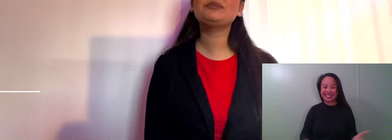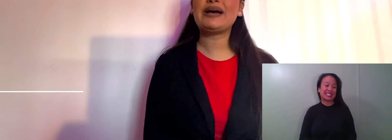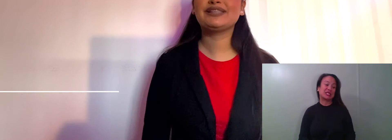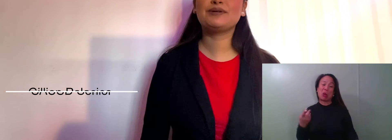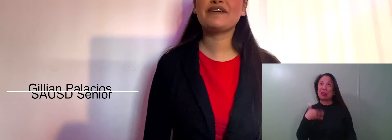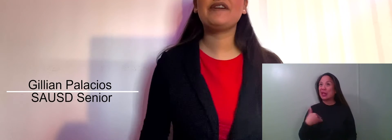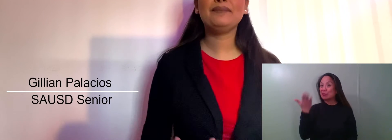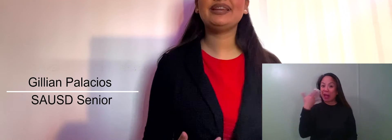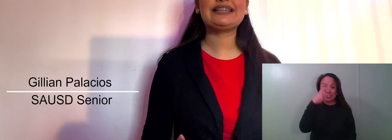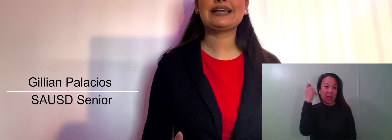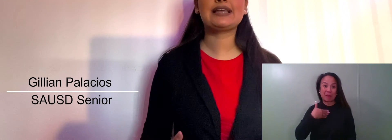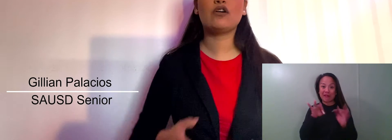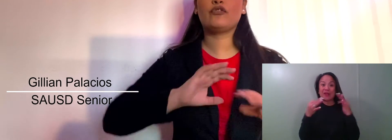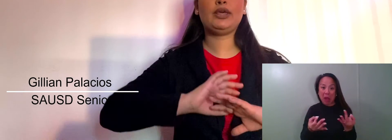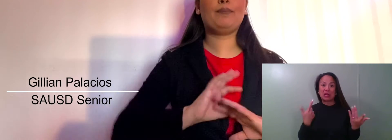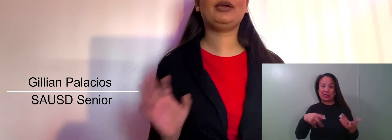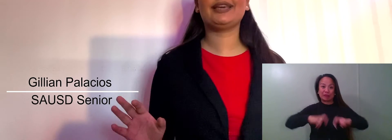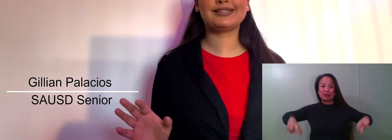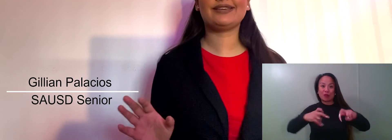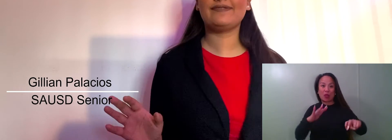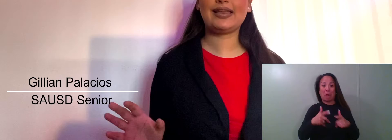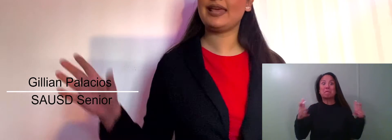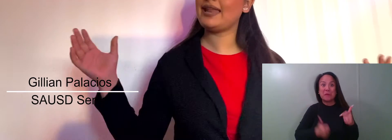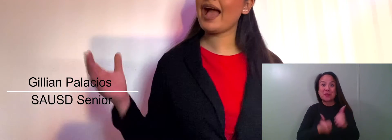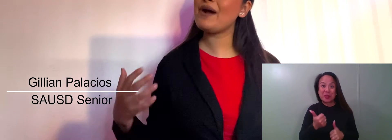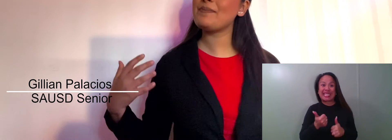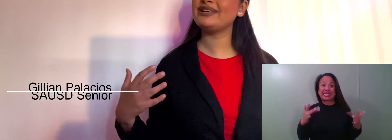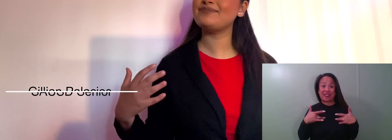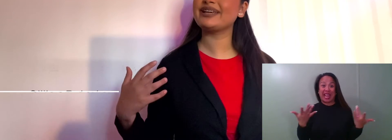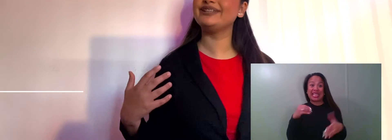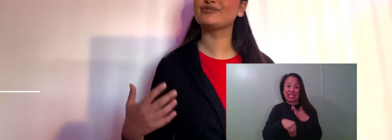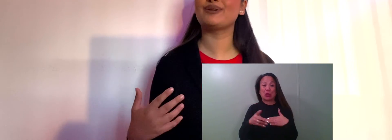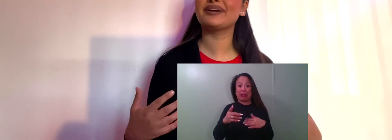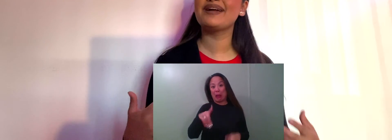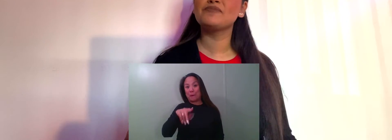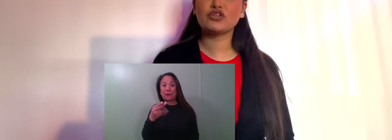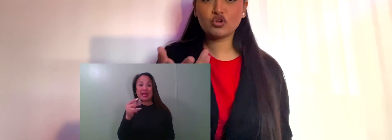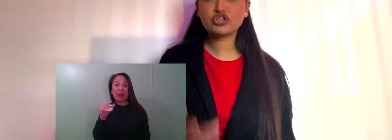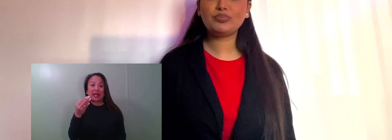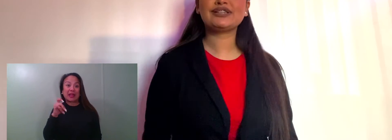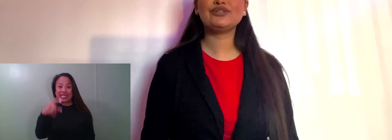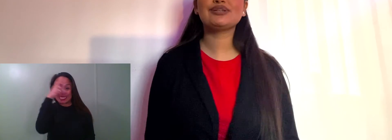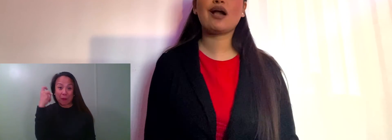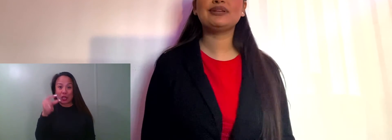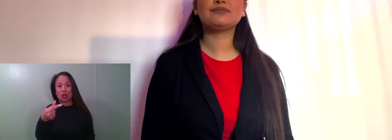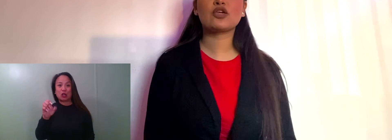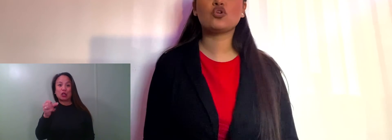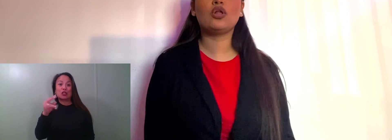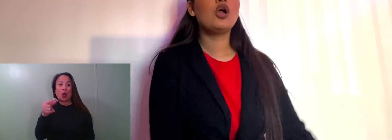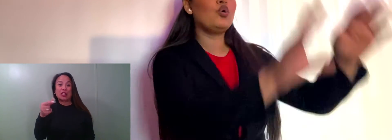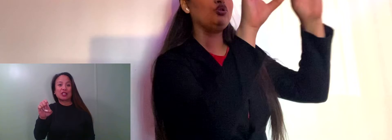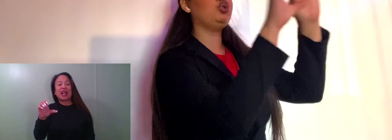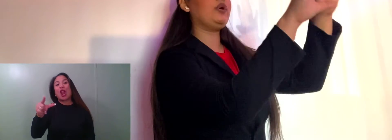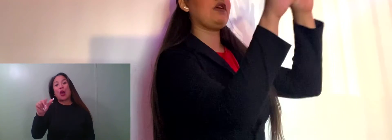So this past summer, my family and I sat down for the biggest event in our pandemic-induced summer. George Lopez's newest comedy